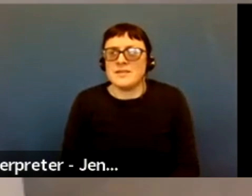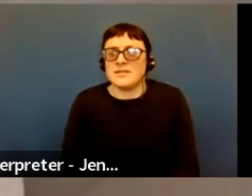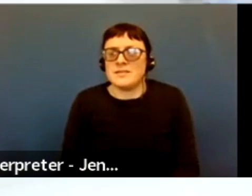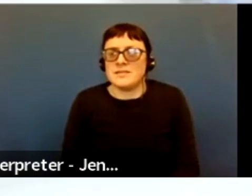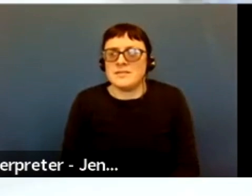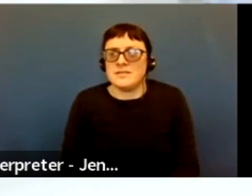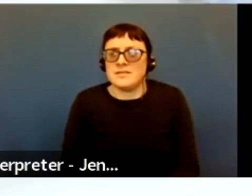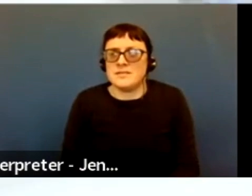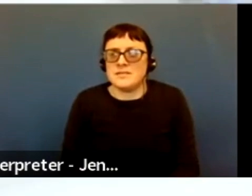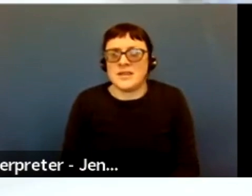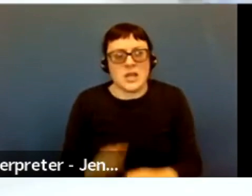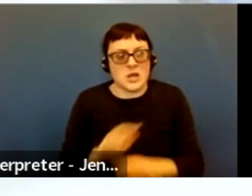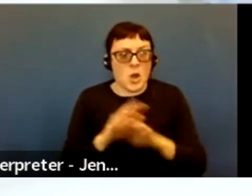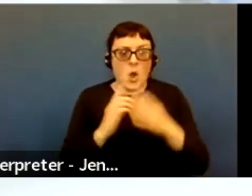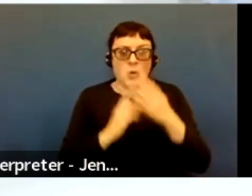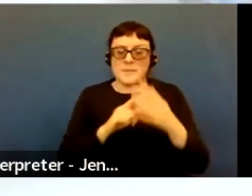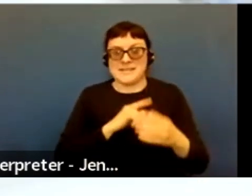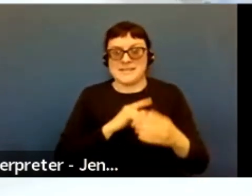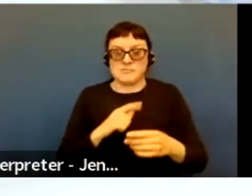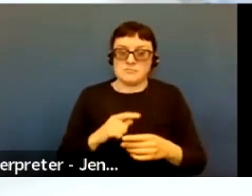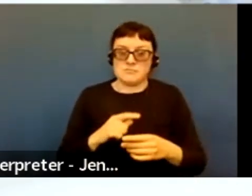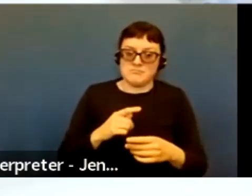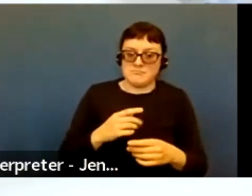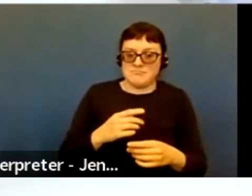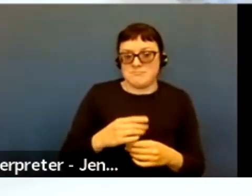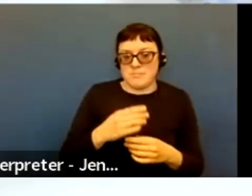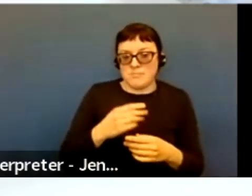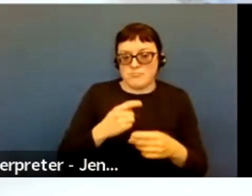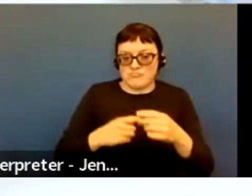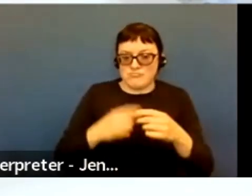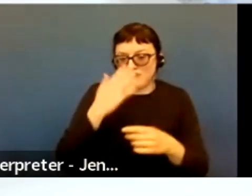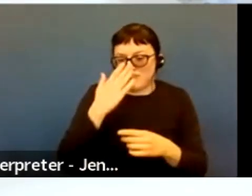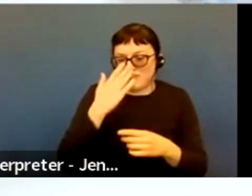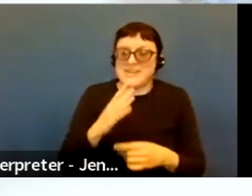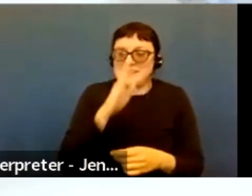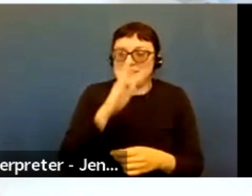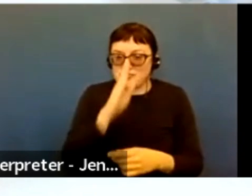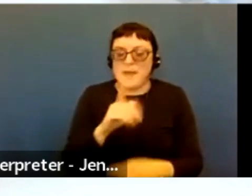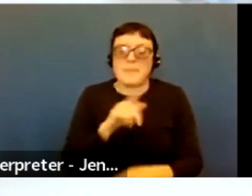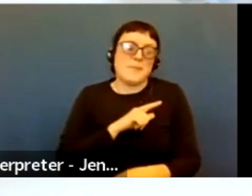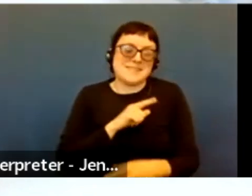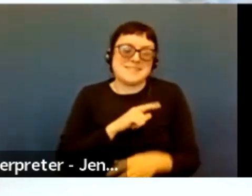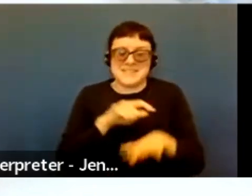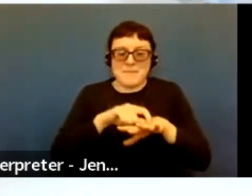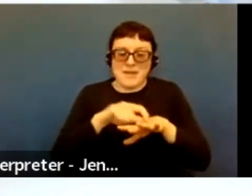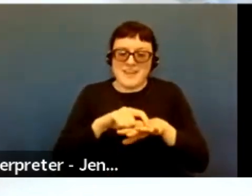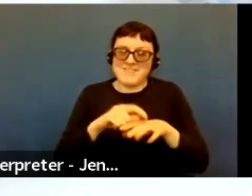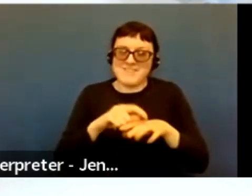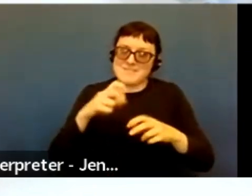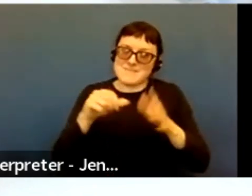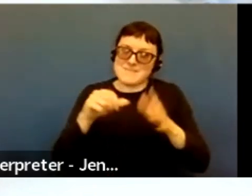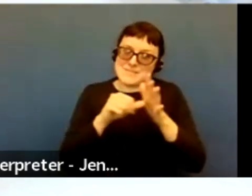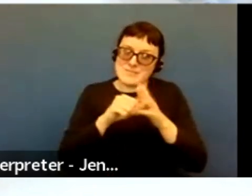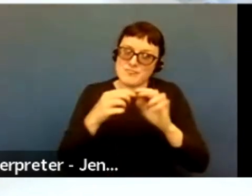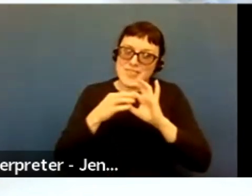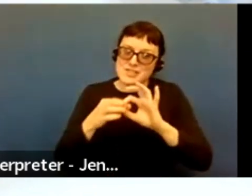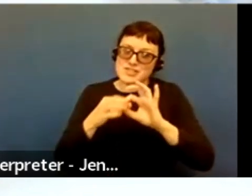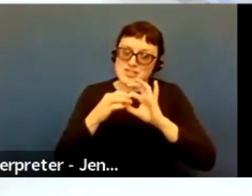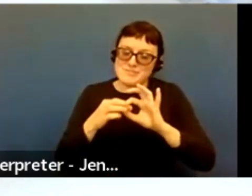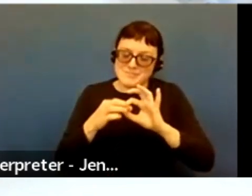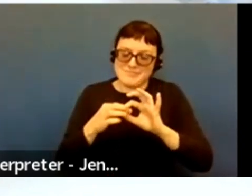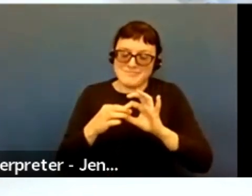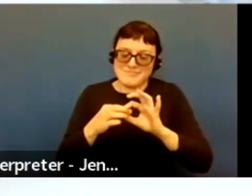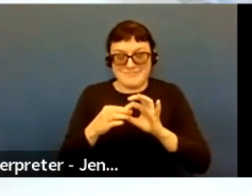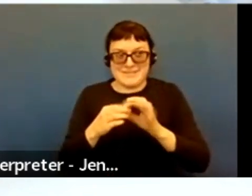Not just because he pretended to be straight or tried to be straight, but because she was married to him and he's quite a difficult person, as he